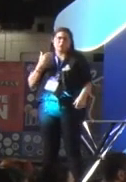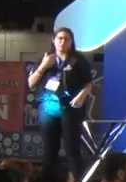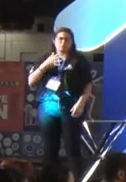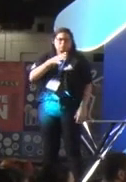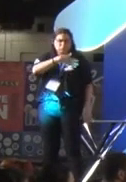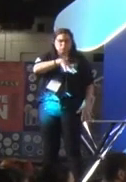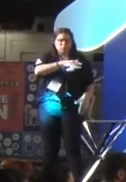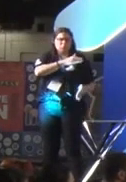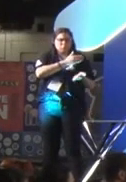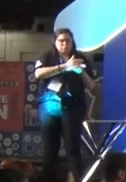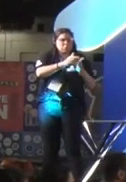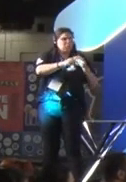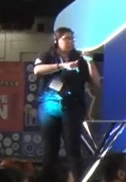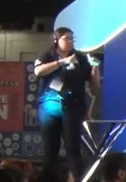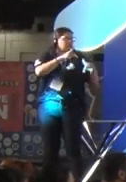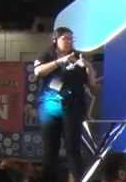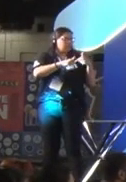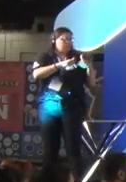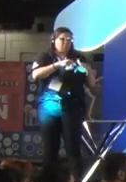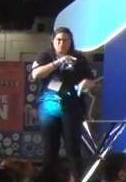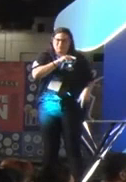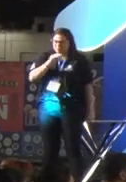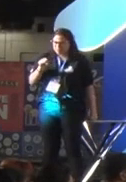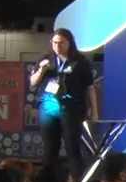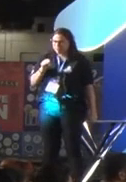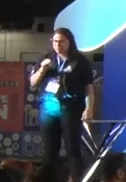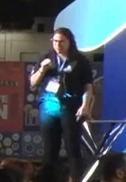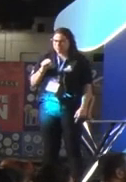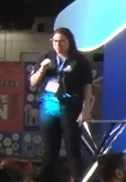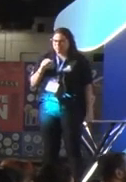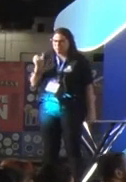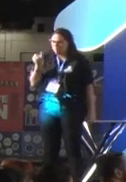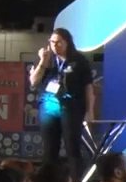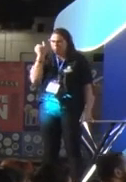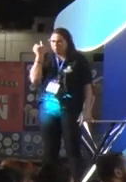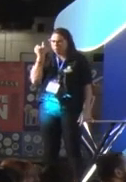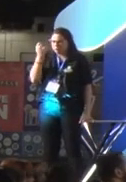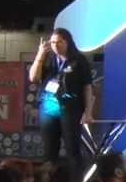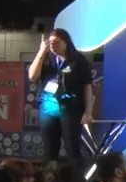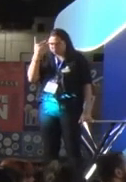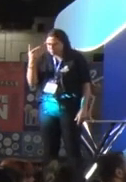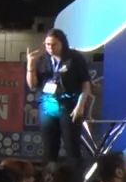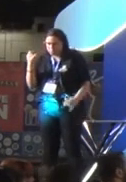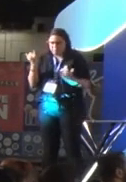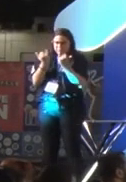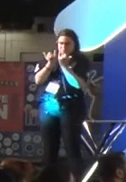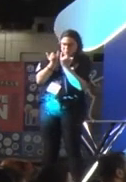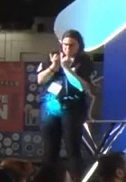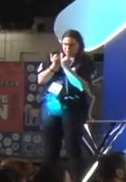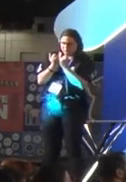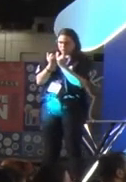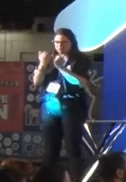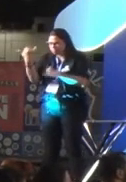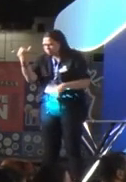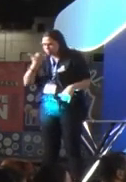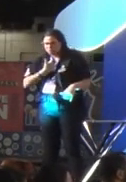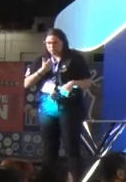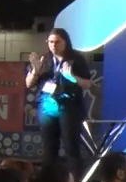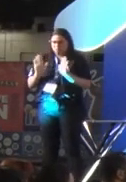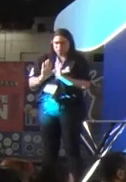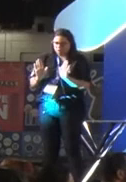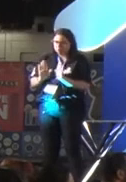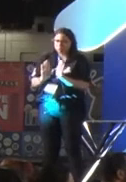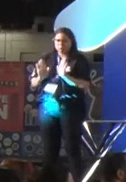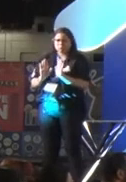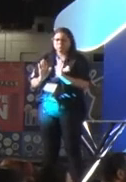oh, Stephen. But he didn't care. He just didn't care. He thought this was great. He was beamed into millions of homes,